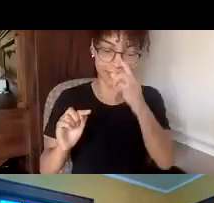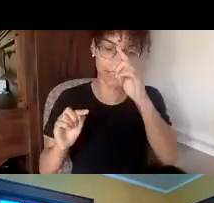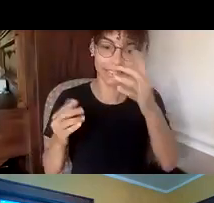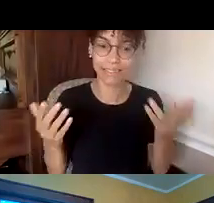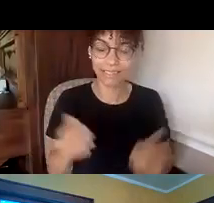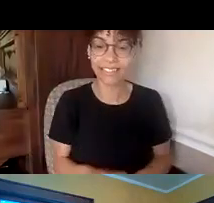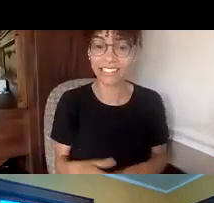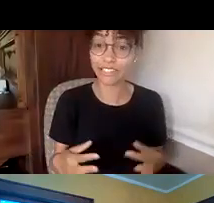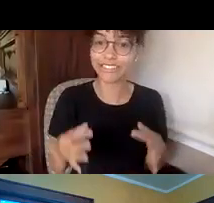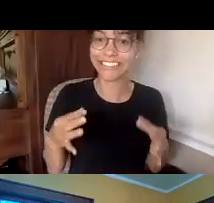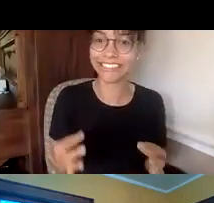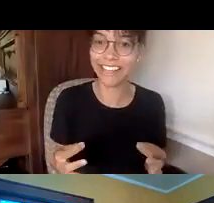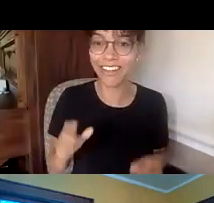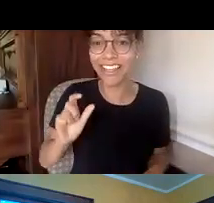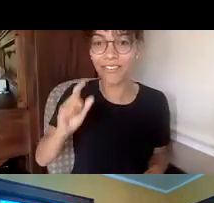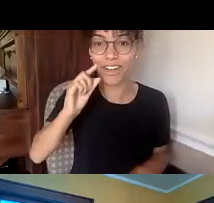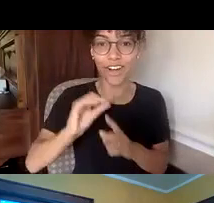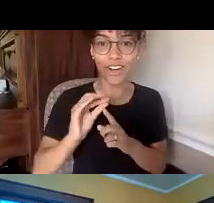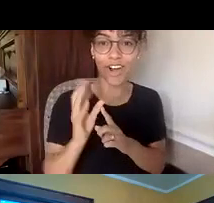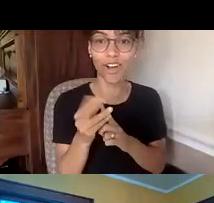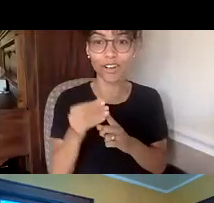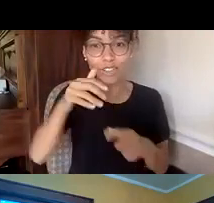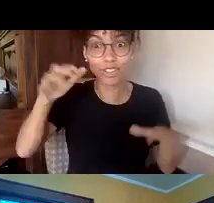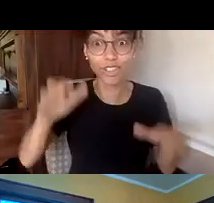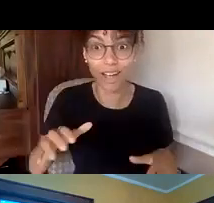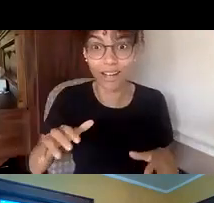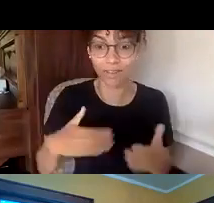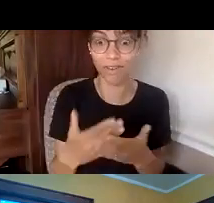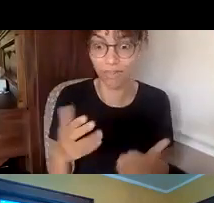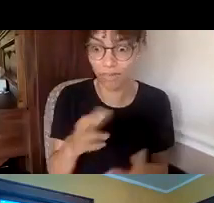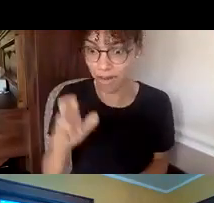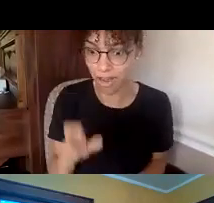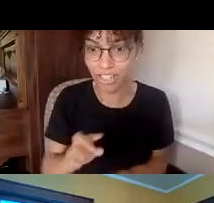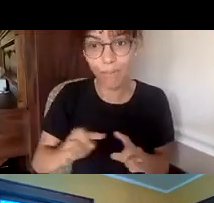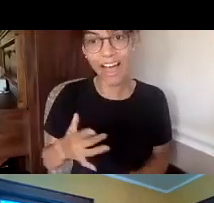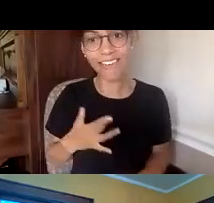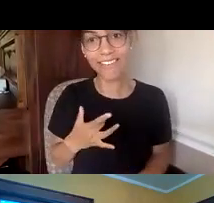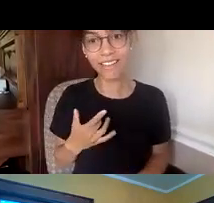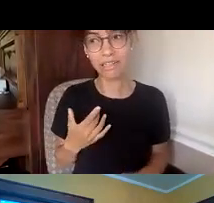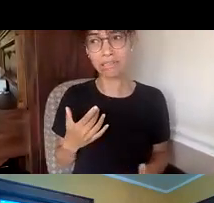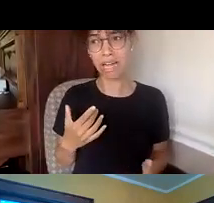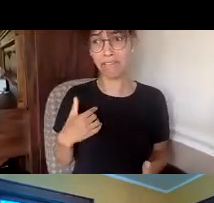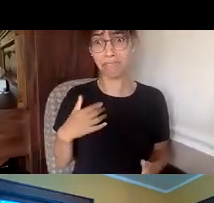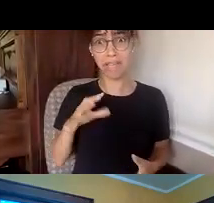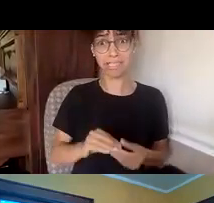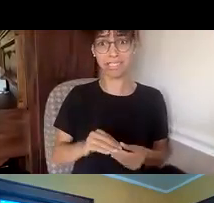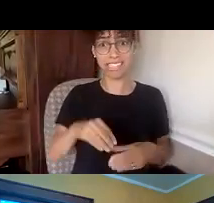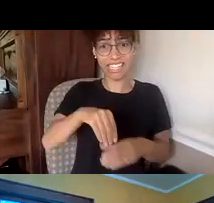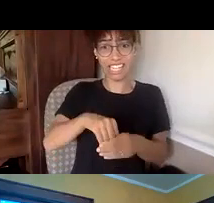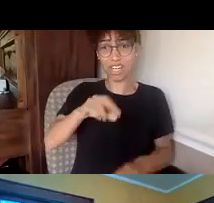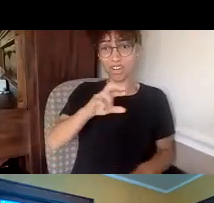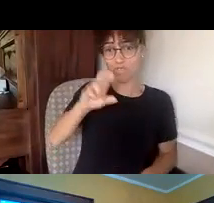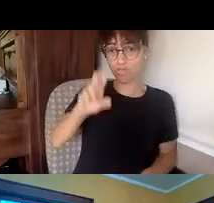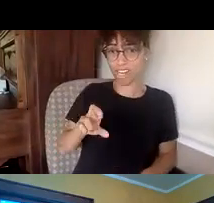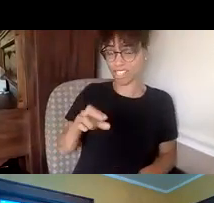It definitely was a little bit of a culture shock for me coming to Rochester, but I would say I've been in Rochester now since